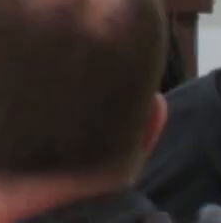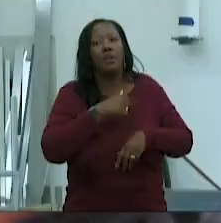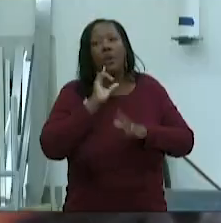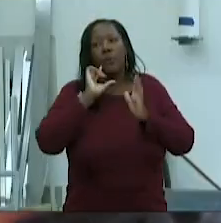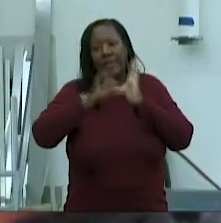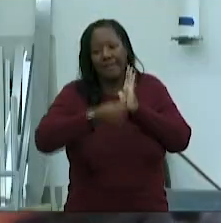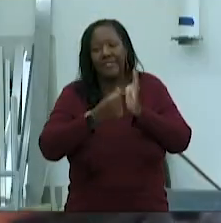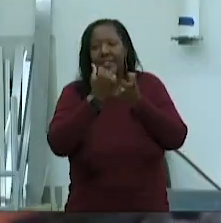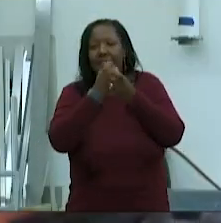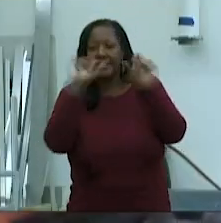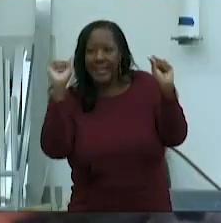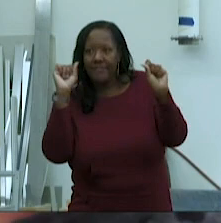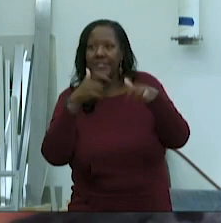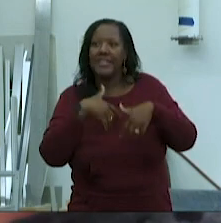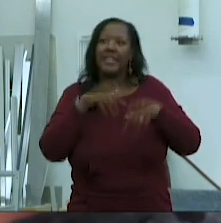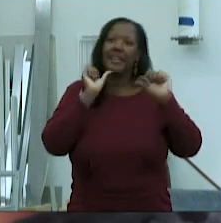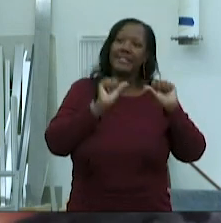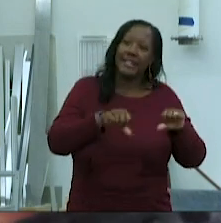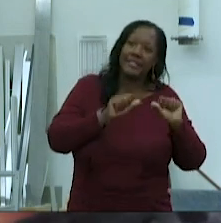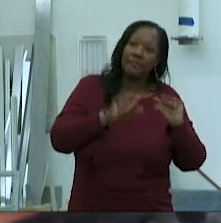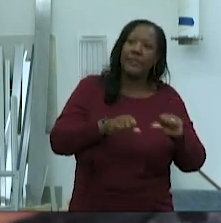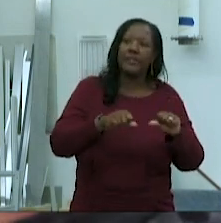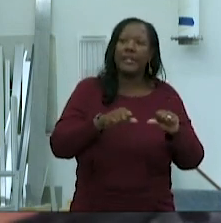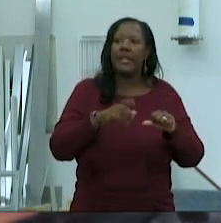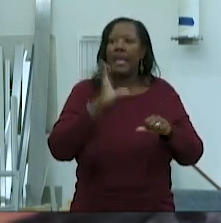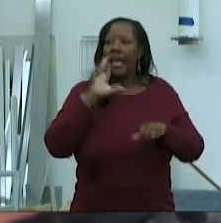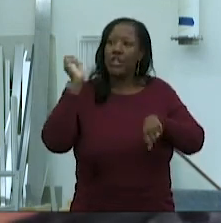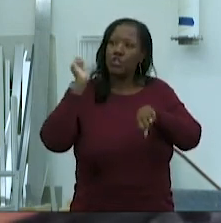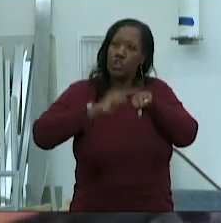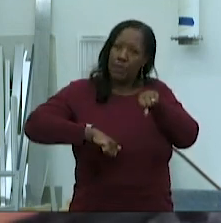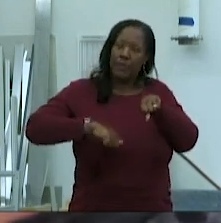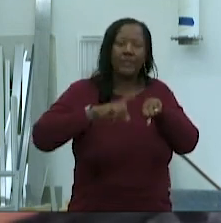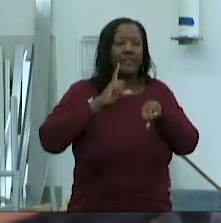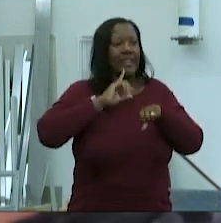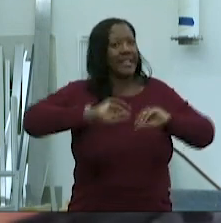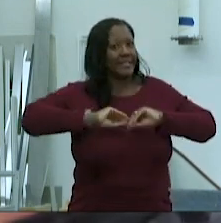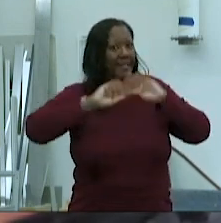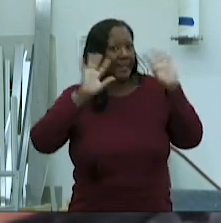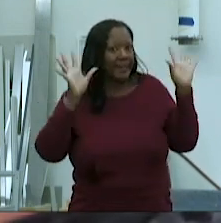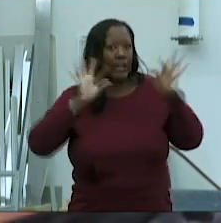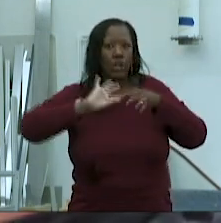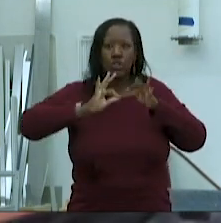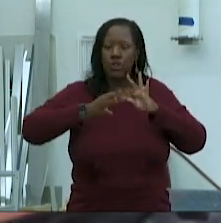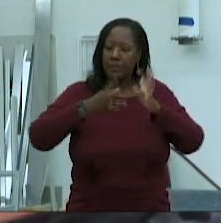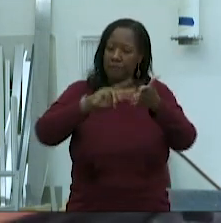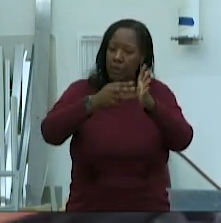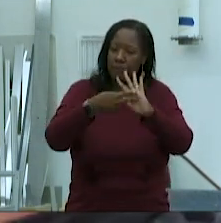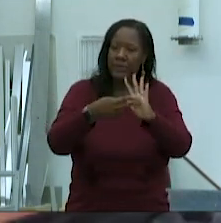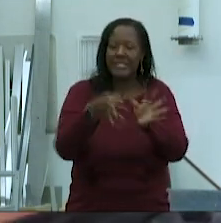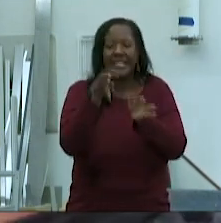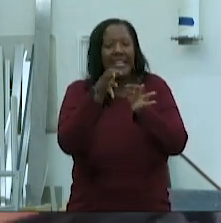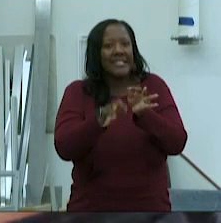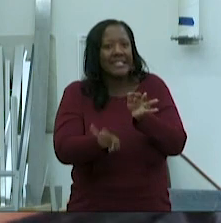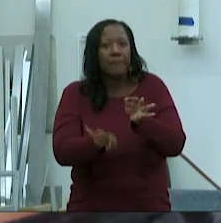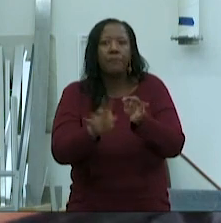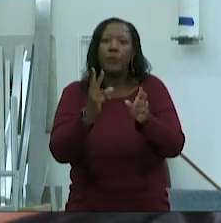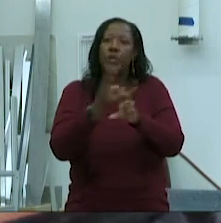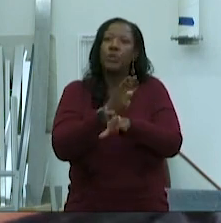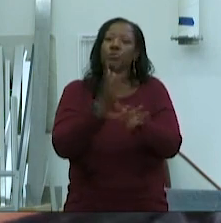safety, accessibility, and durability. They stress the need for a clear interpretive purpose, simple designs, and user-friendly